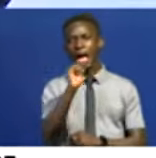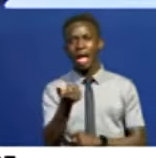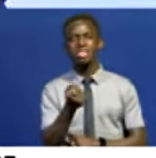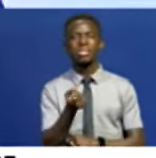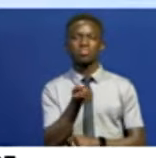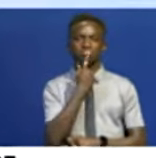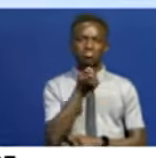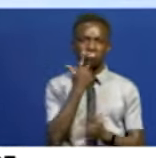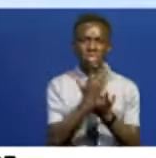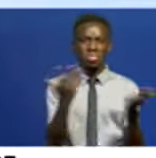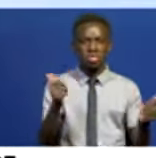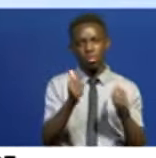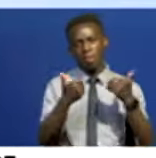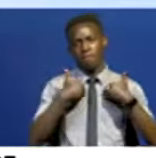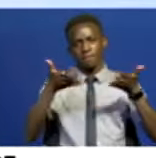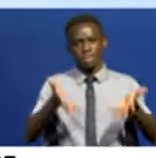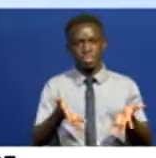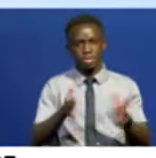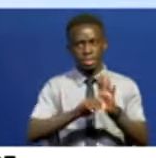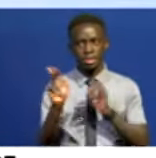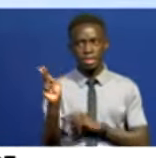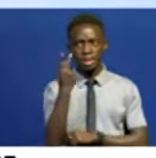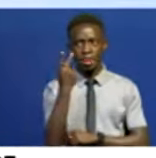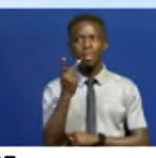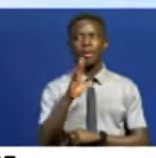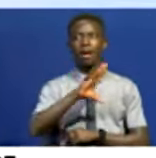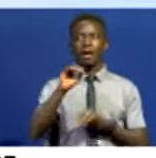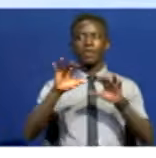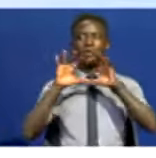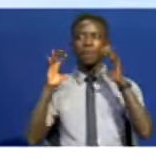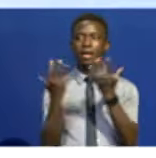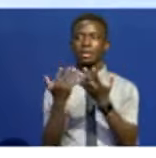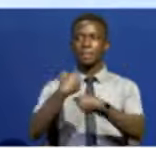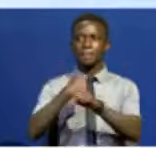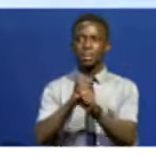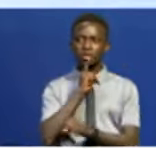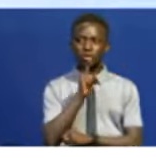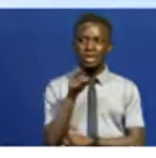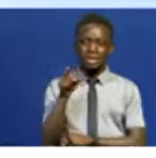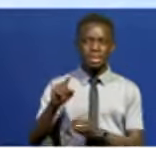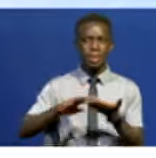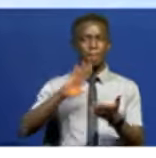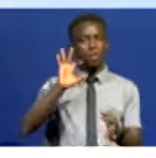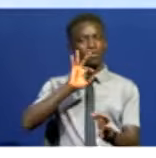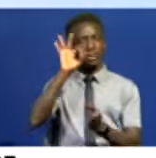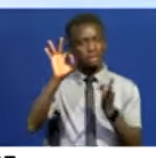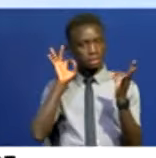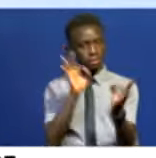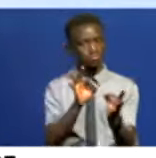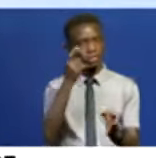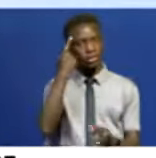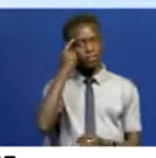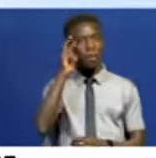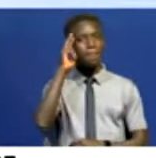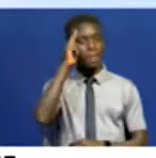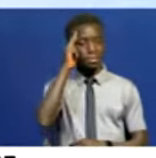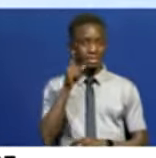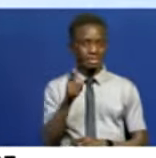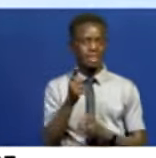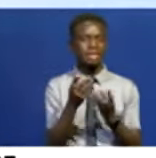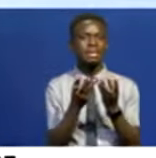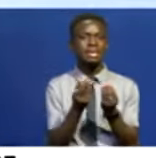available locally and even globally, to make it a much more fit-for-purpose vehicle to